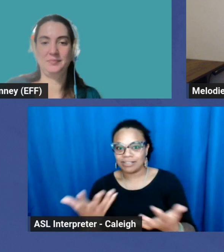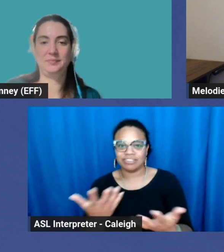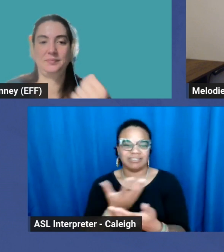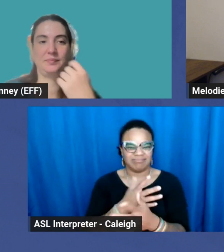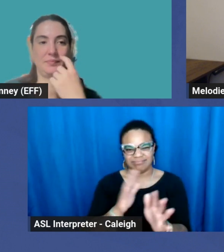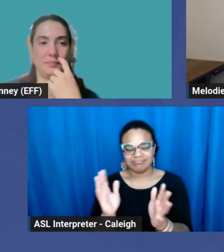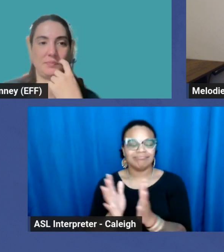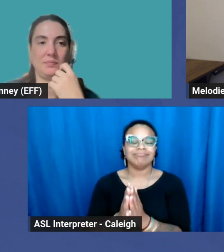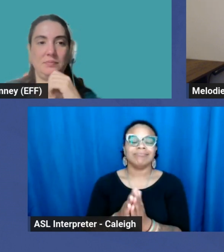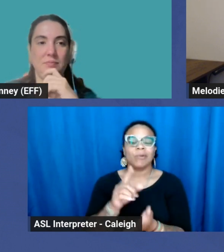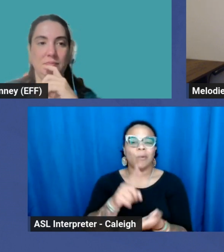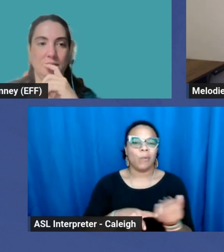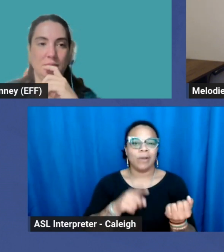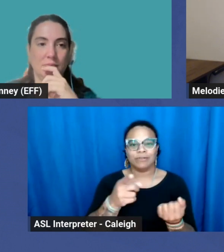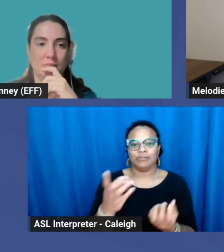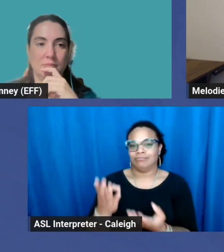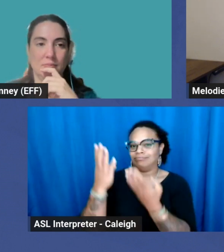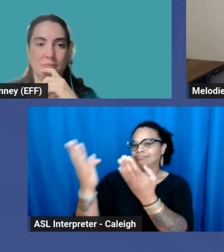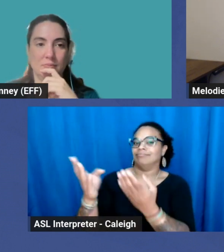going to start with you, Melody.